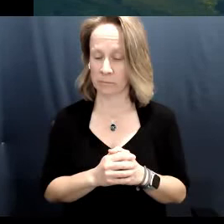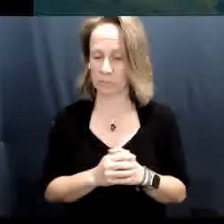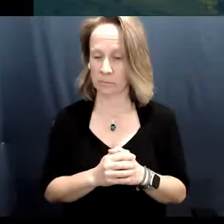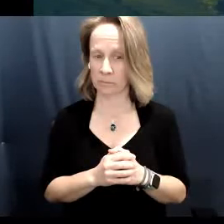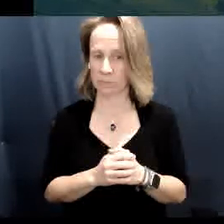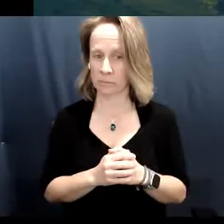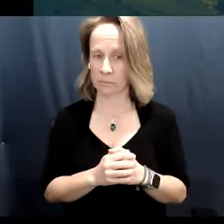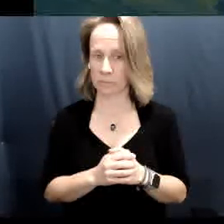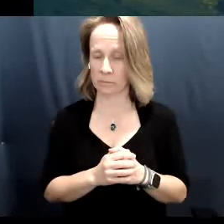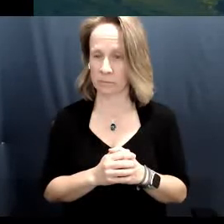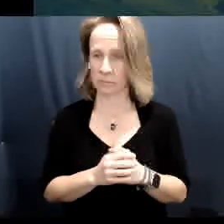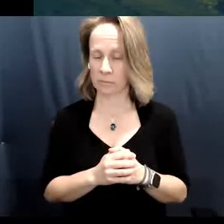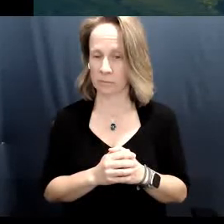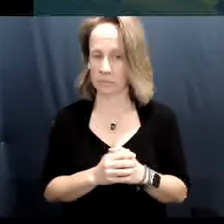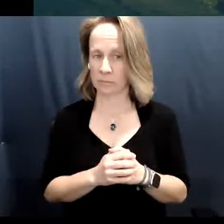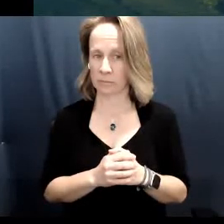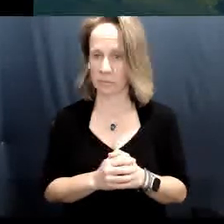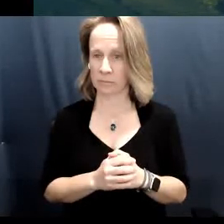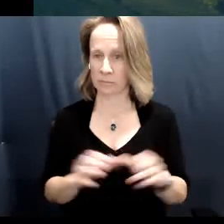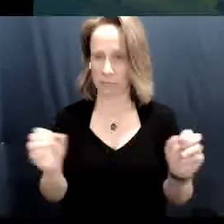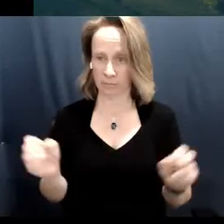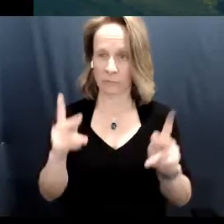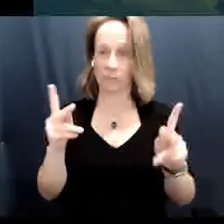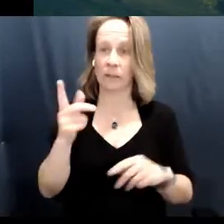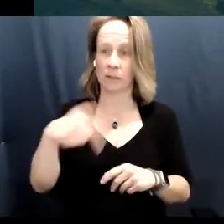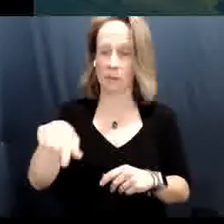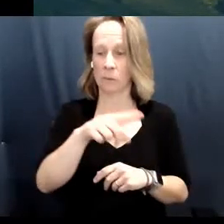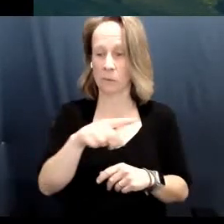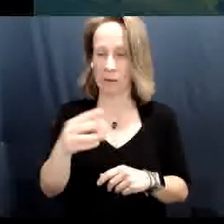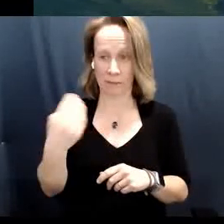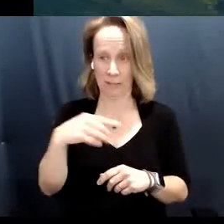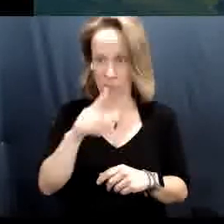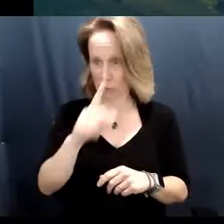Okay, you all gave really great answers. I appreciate it.